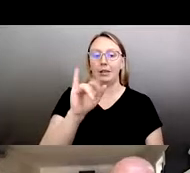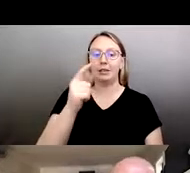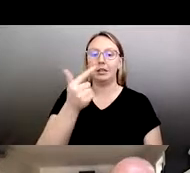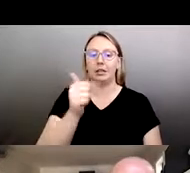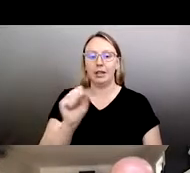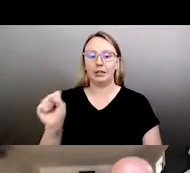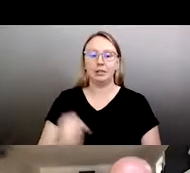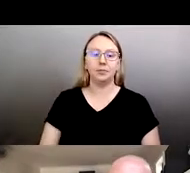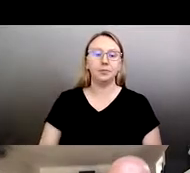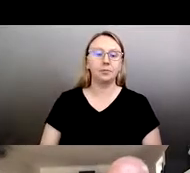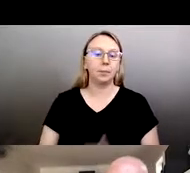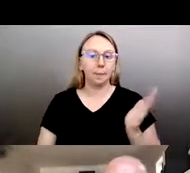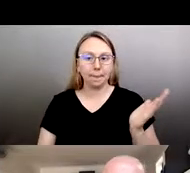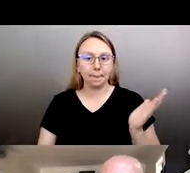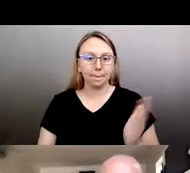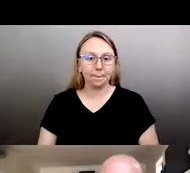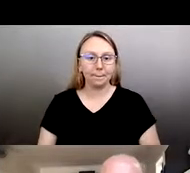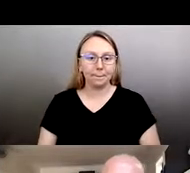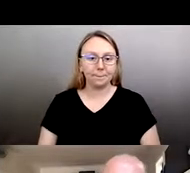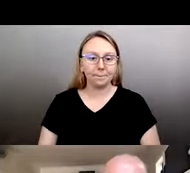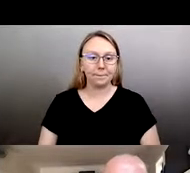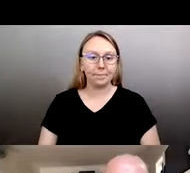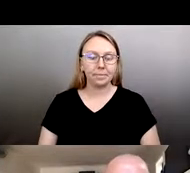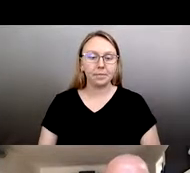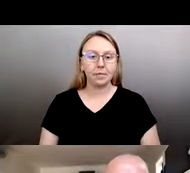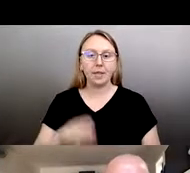Ed Paschke, who was a very famous Chicago artist.